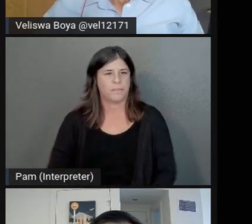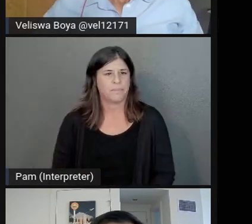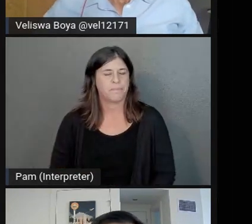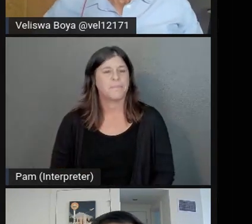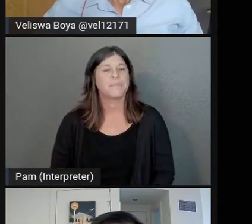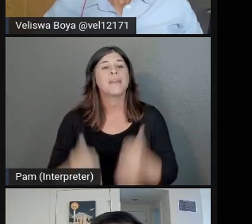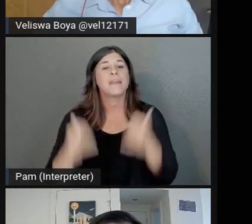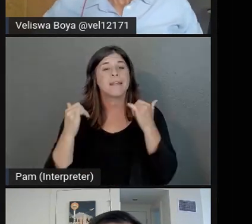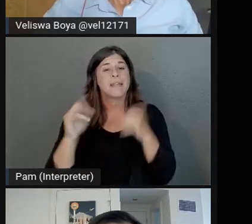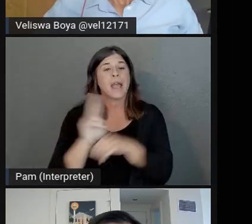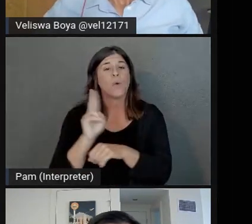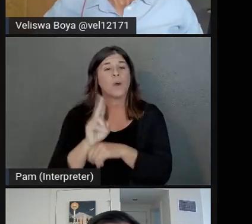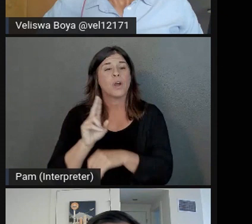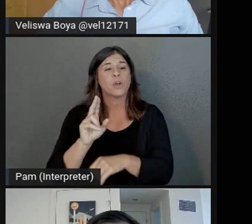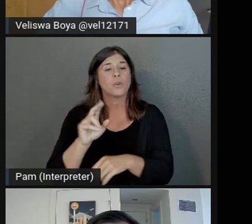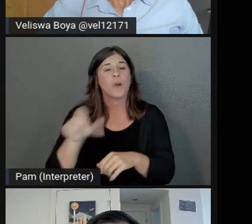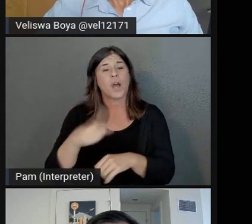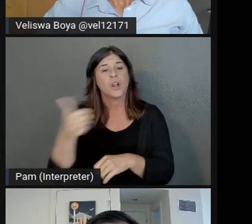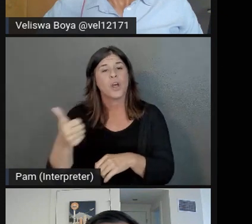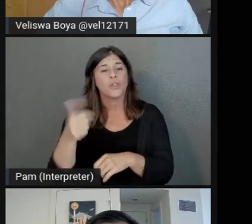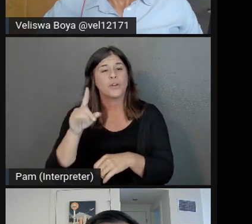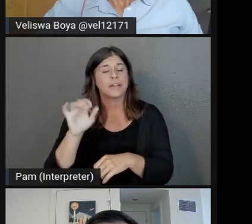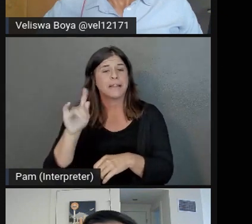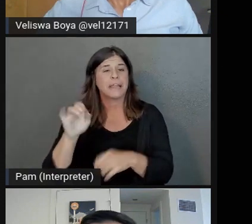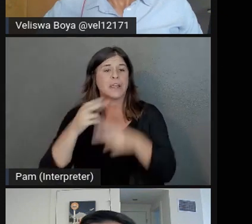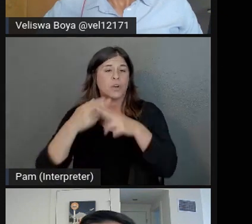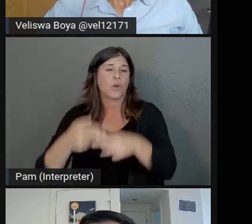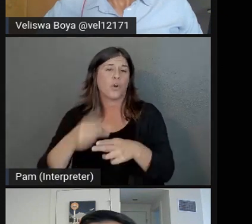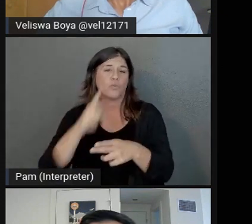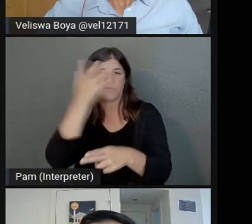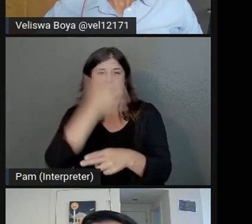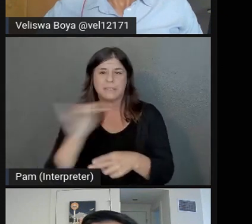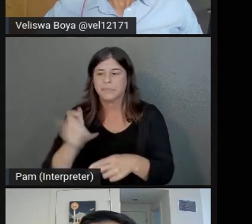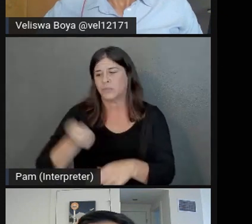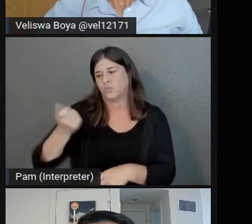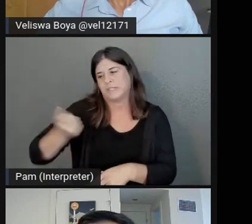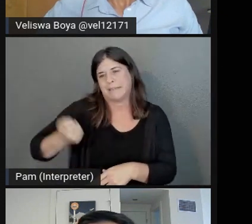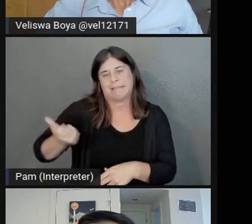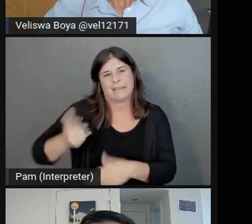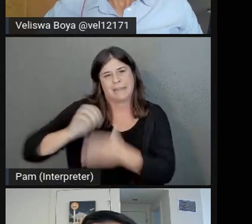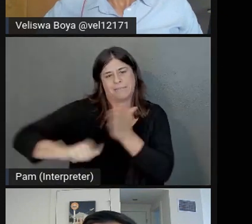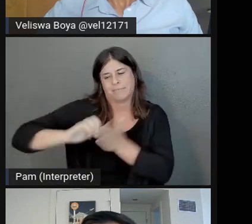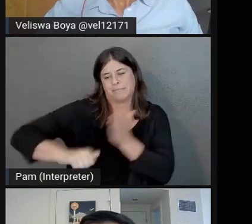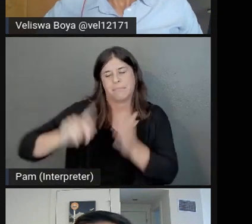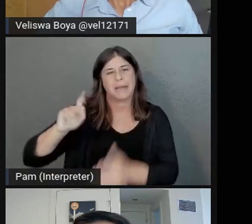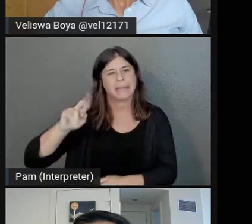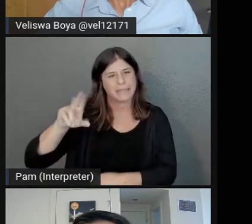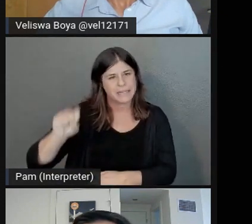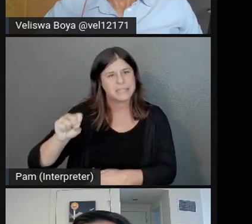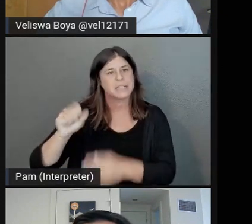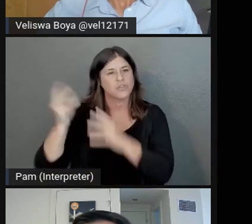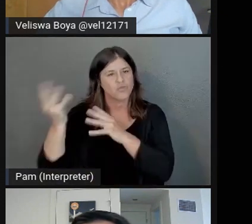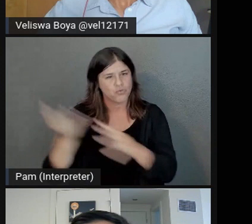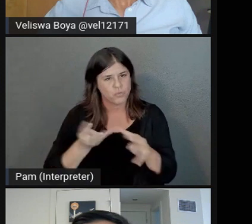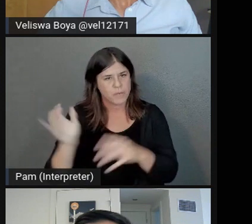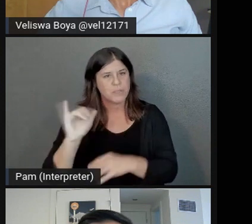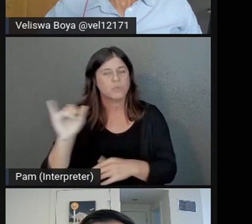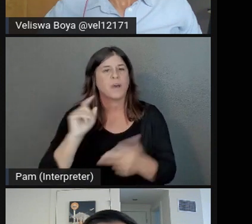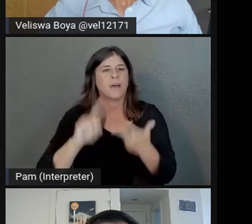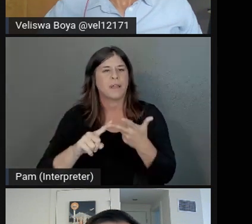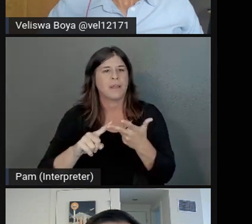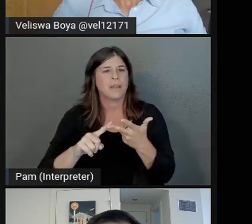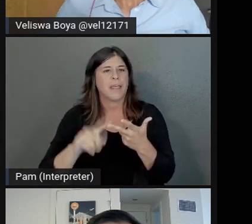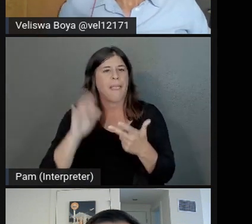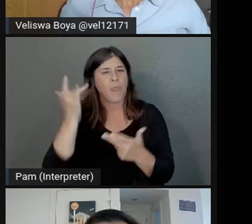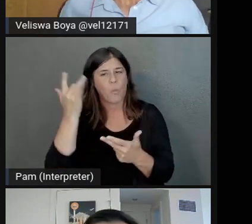now I can use a delete call similarly to delete my kinesisStream as well. And while this deletion